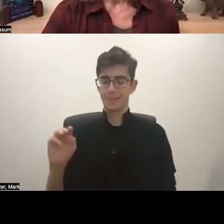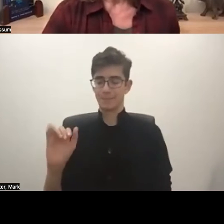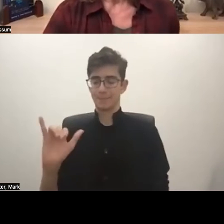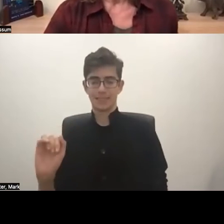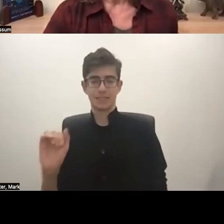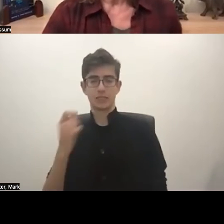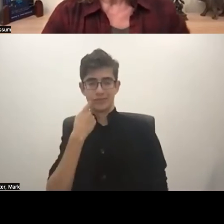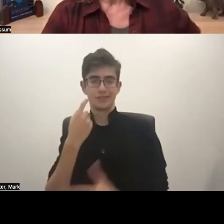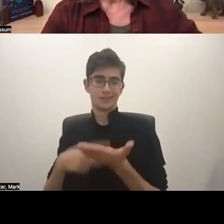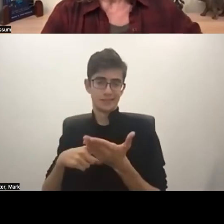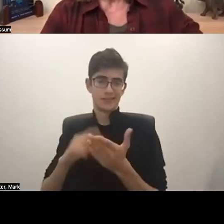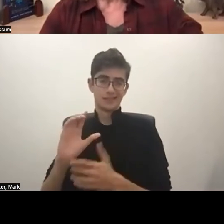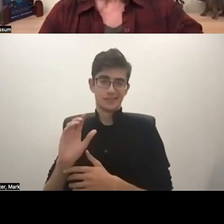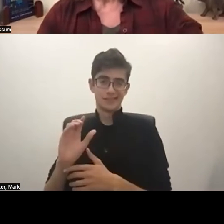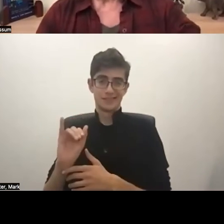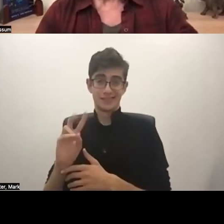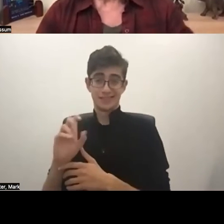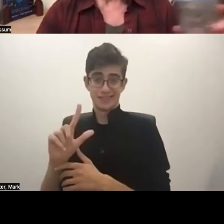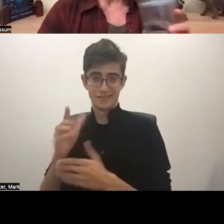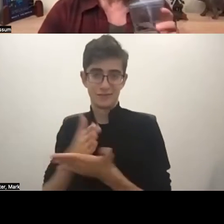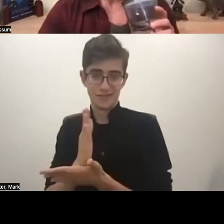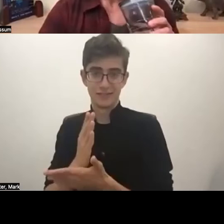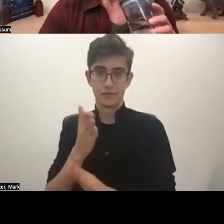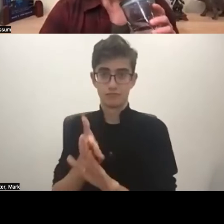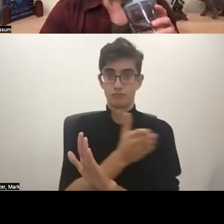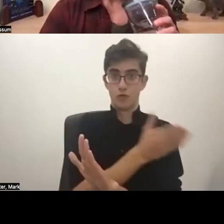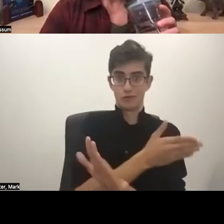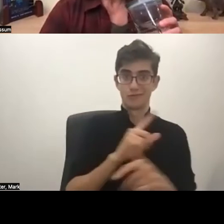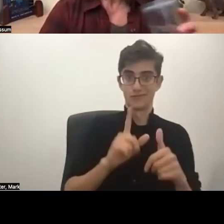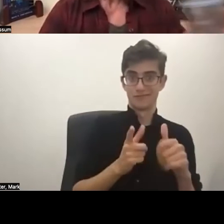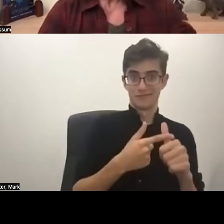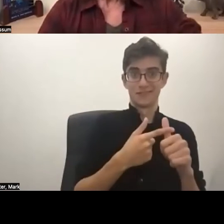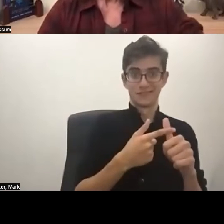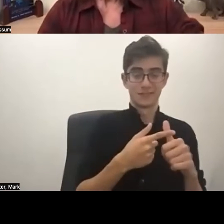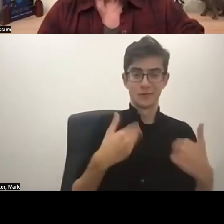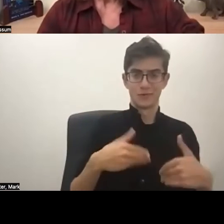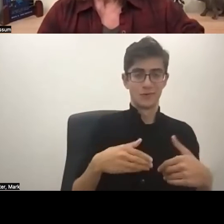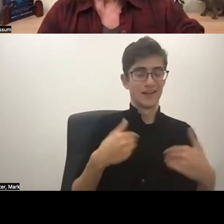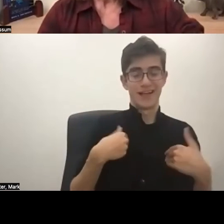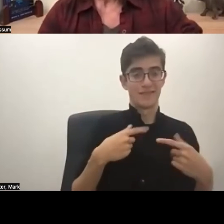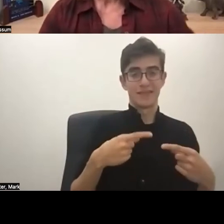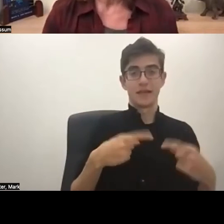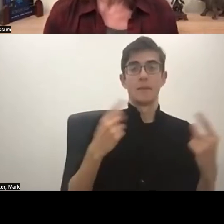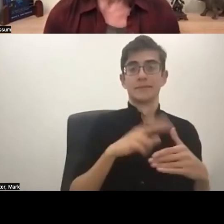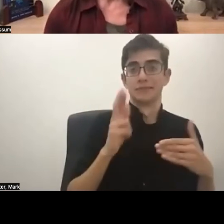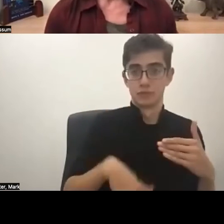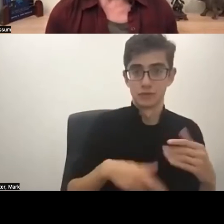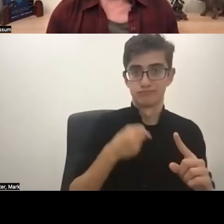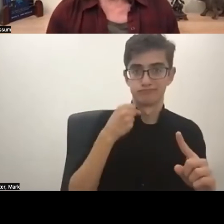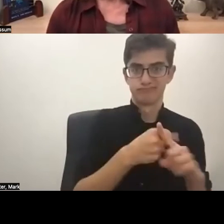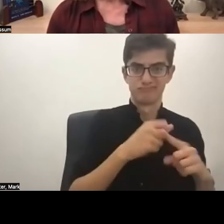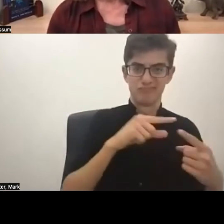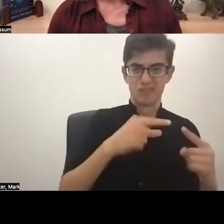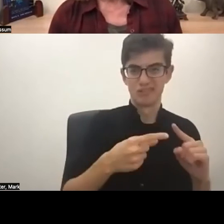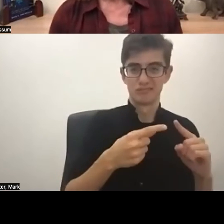rights cases have had, or in the early days, produced an adverse, opposite result in some ways. So this question is, how do we